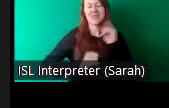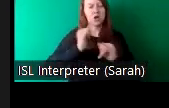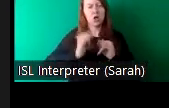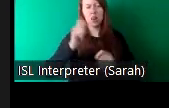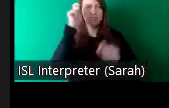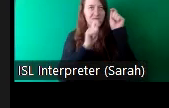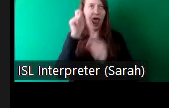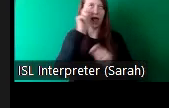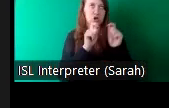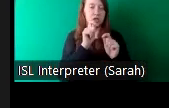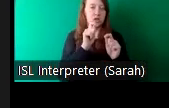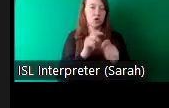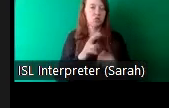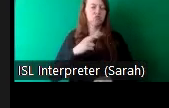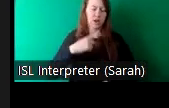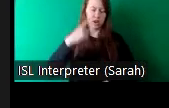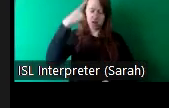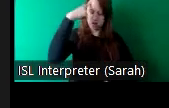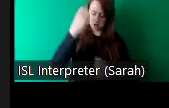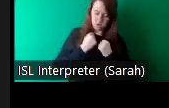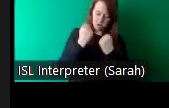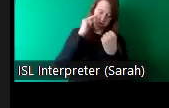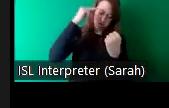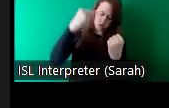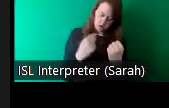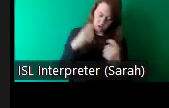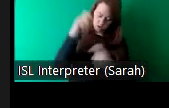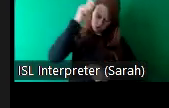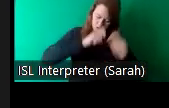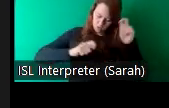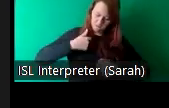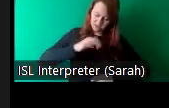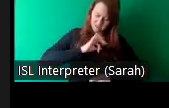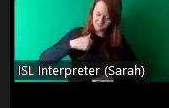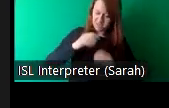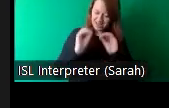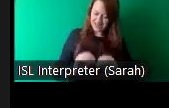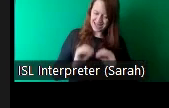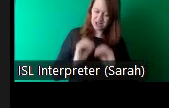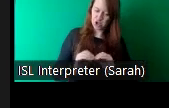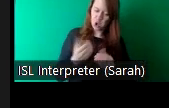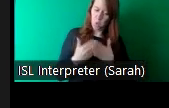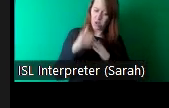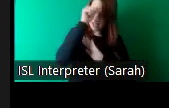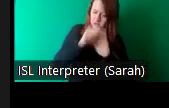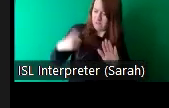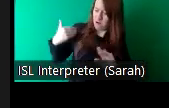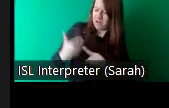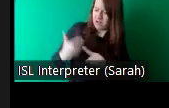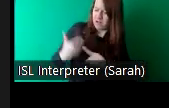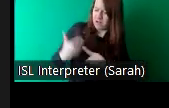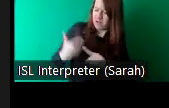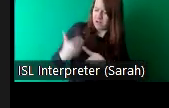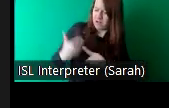the attitudes, the experiences, the outlooks that we bring as educators to our work, and the frame through which we are